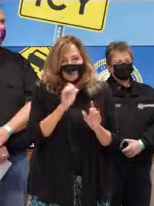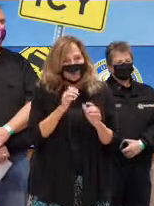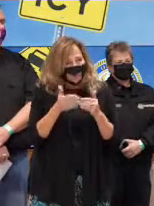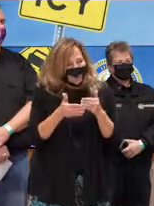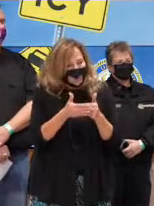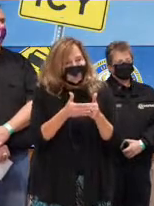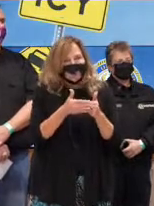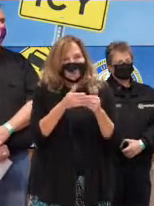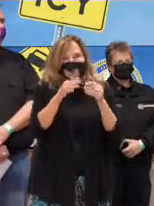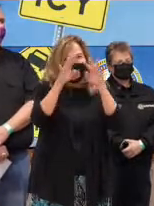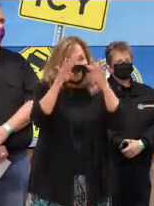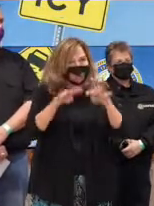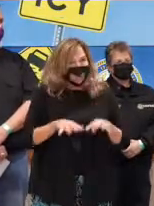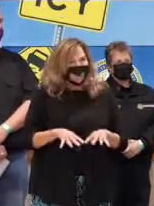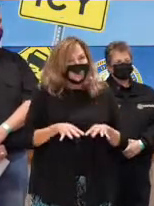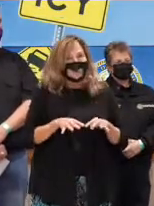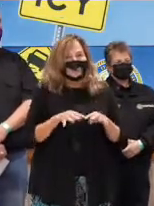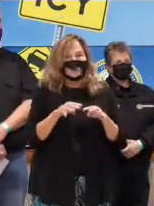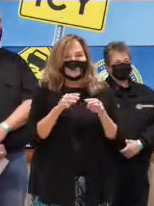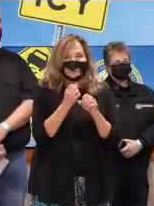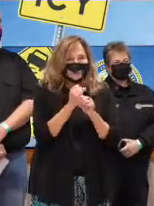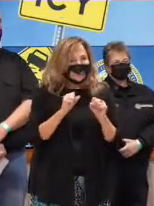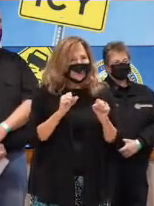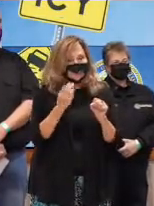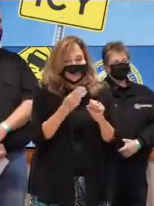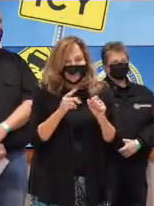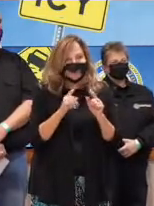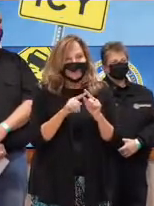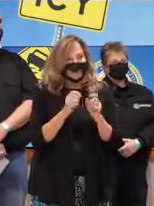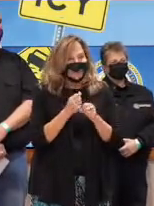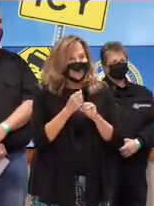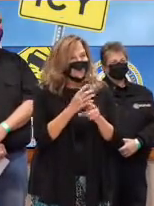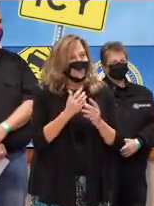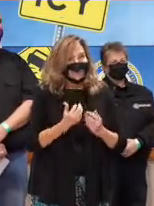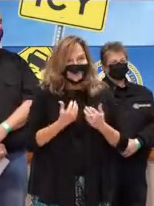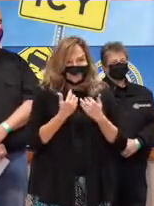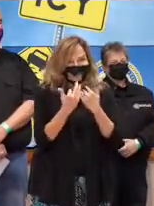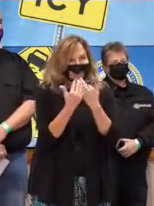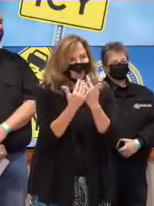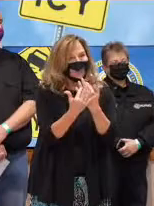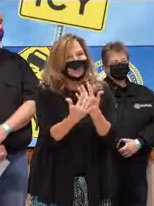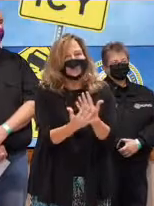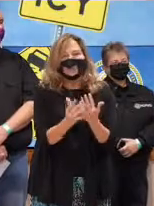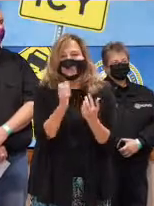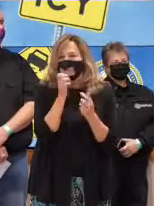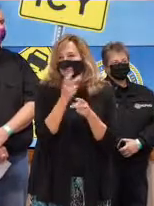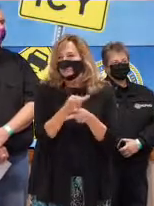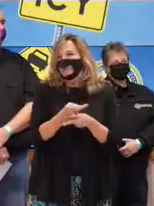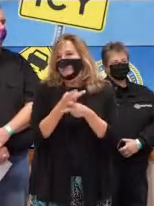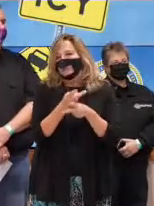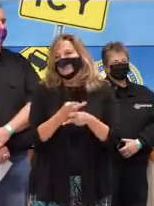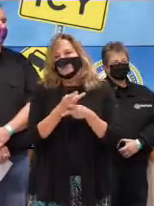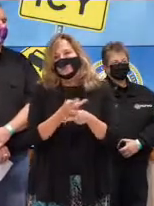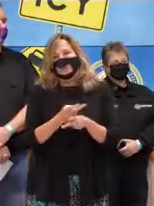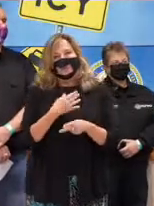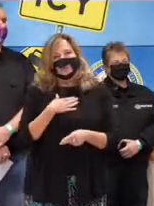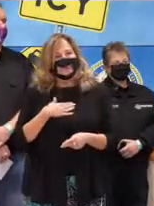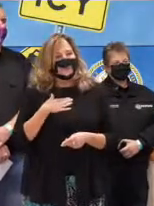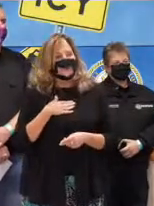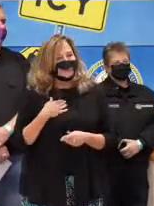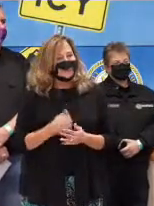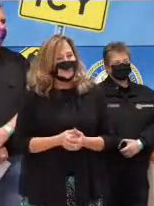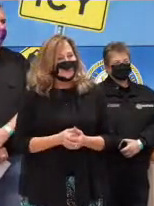to curtains and other things, materials that are flammable. Be very careful with the space heaters. Be very careful,